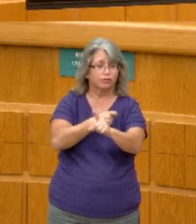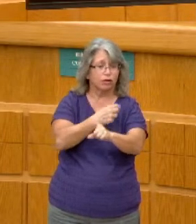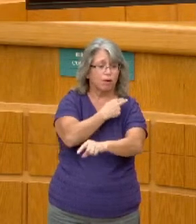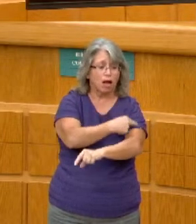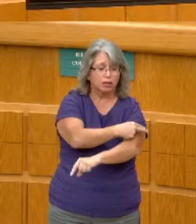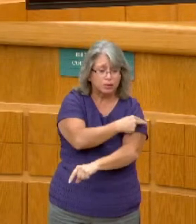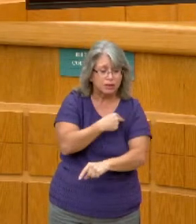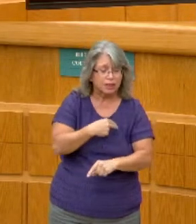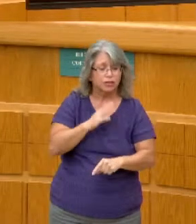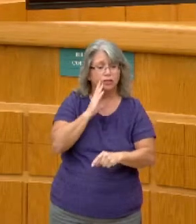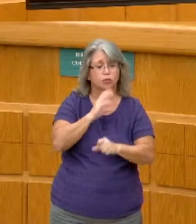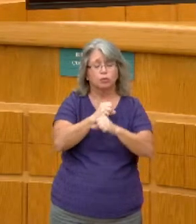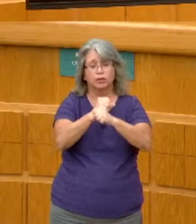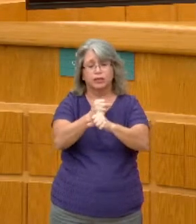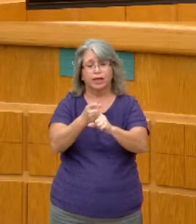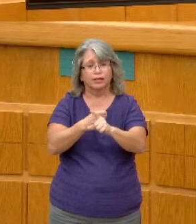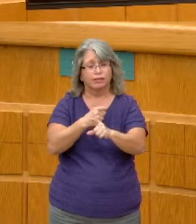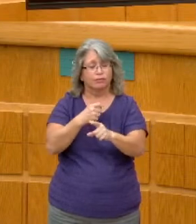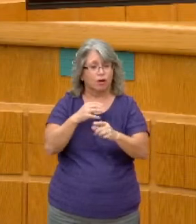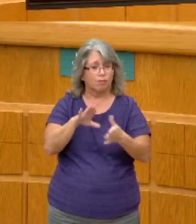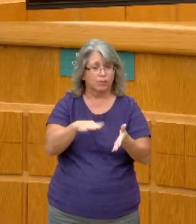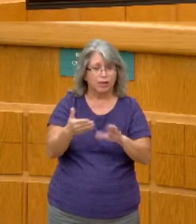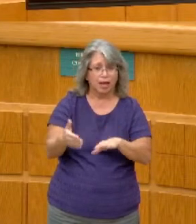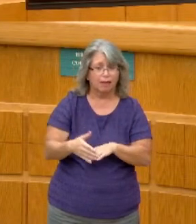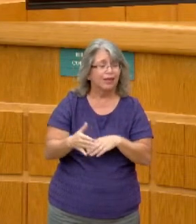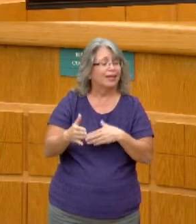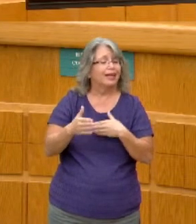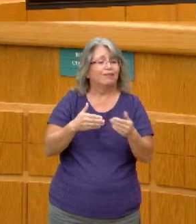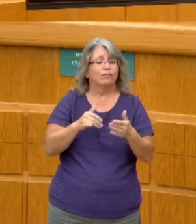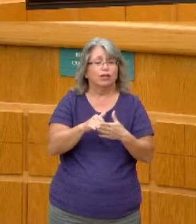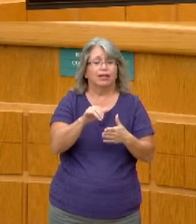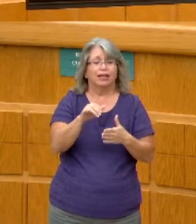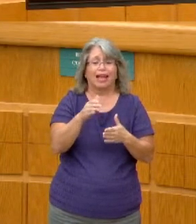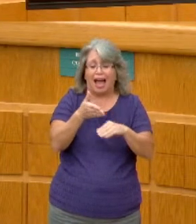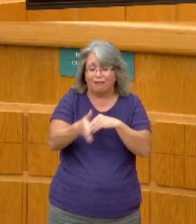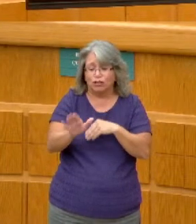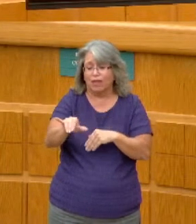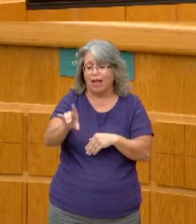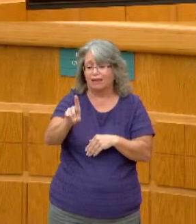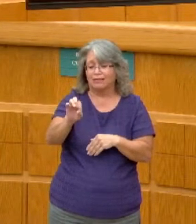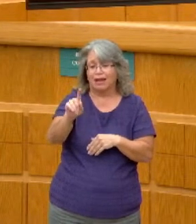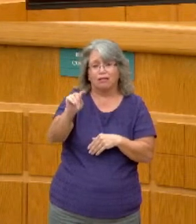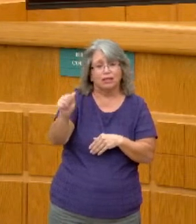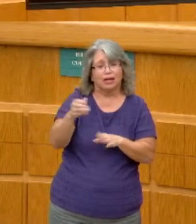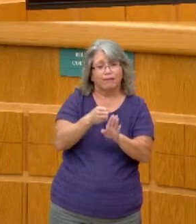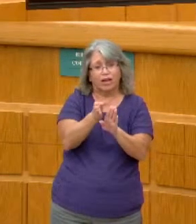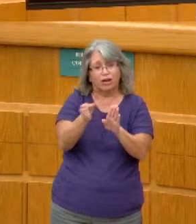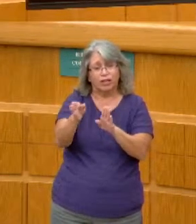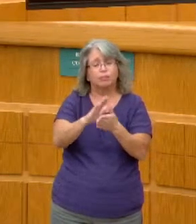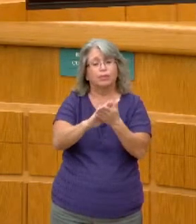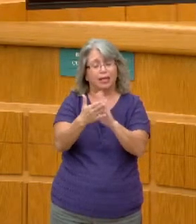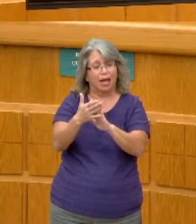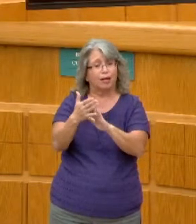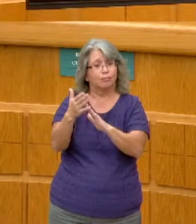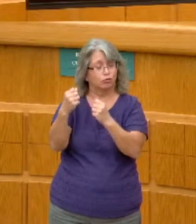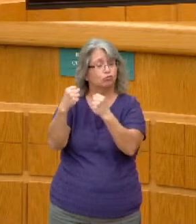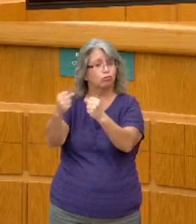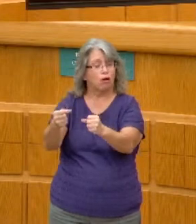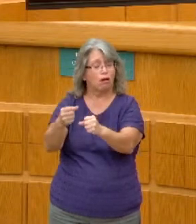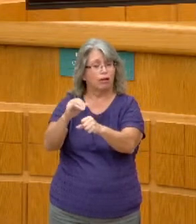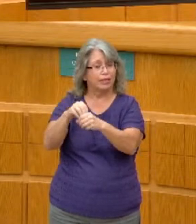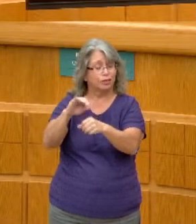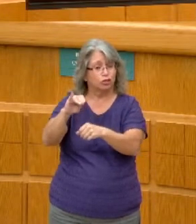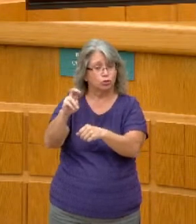highly contagious Delta variant became the dominant variant in late June. If you aren't fully vaccinated and you